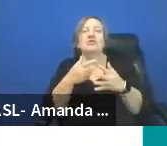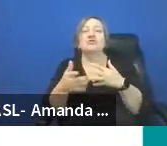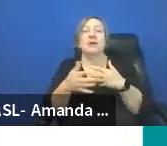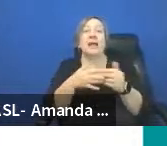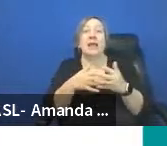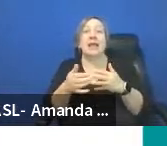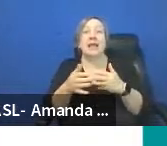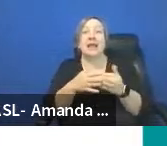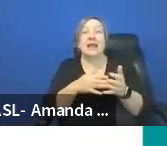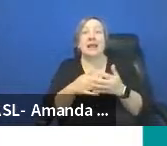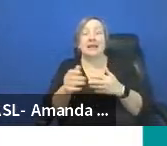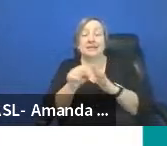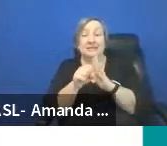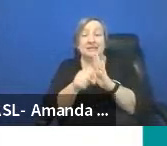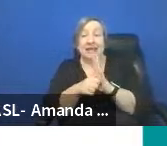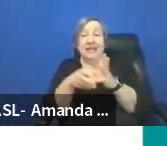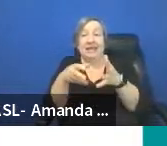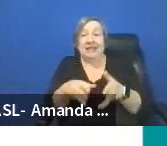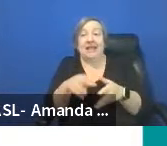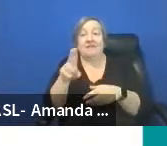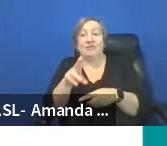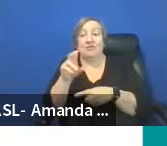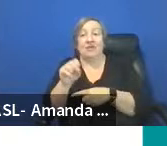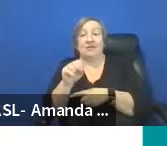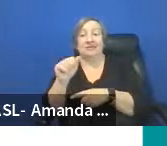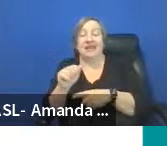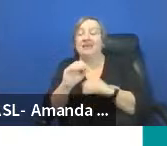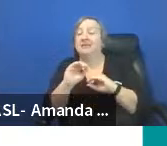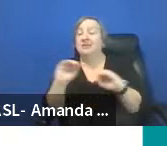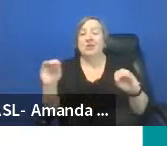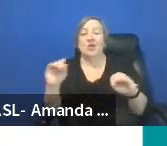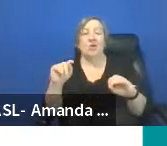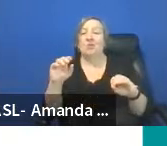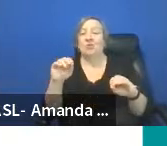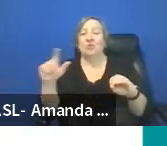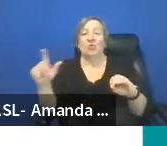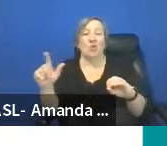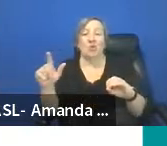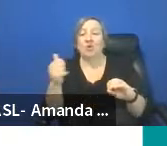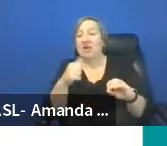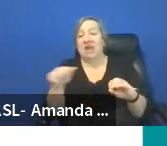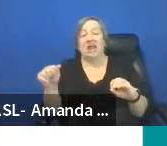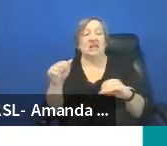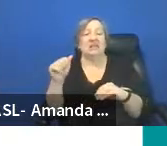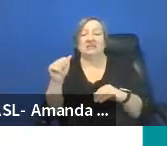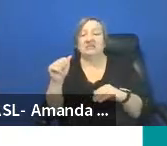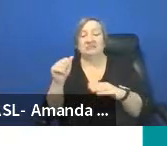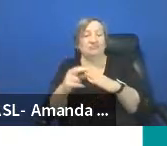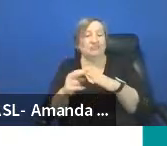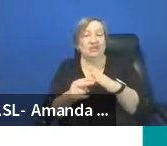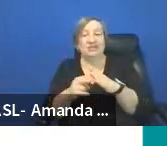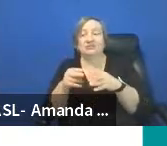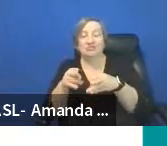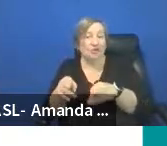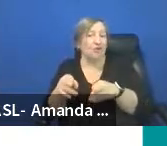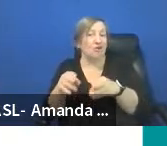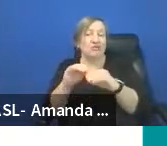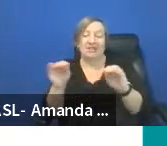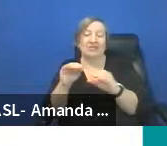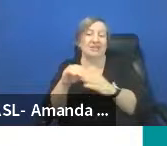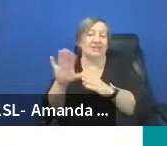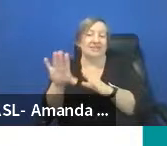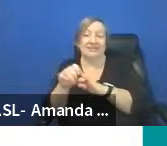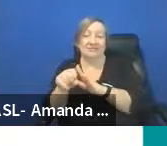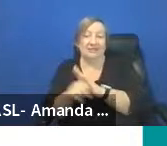the only ones remaining in the United States that do not use tolling on some facility within that state. So you can see that it's a lot